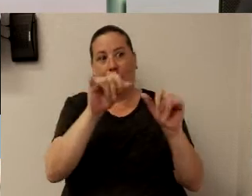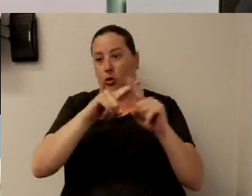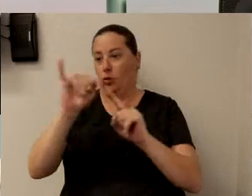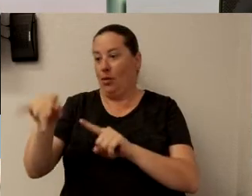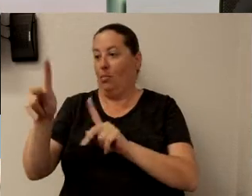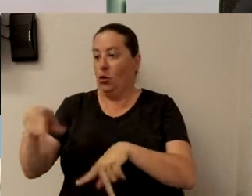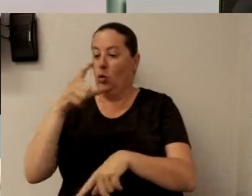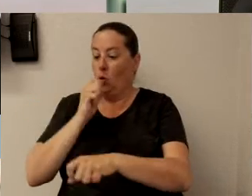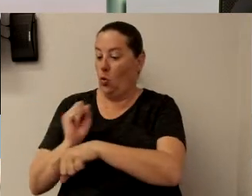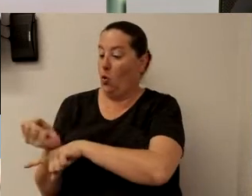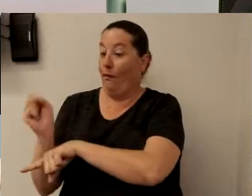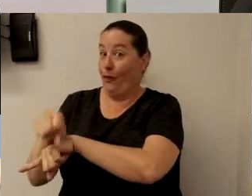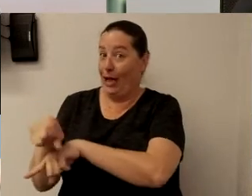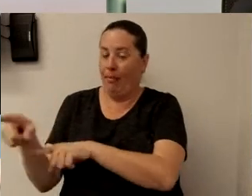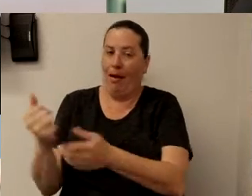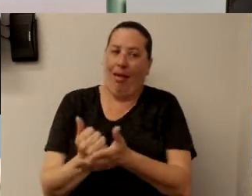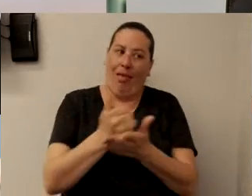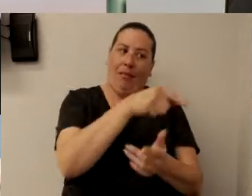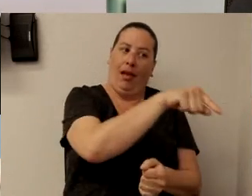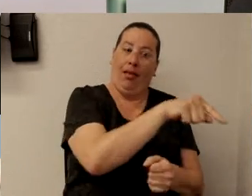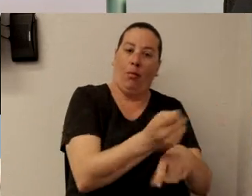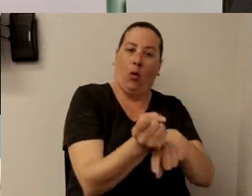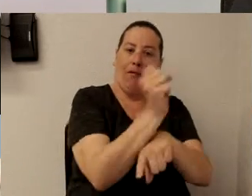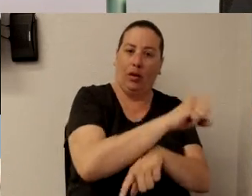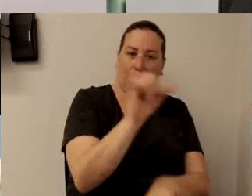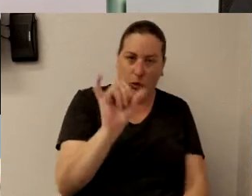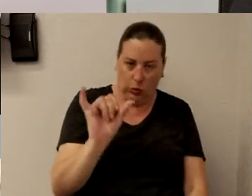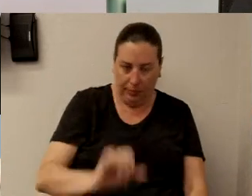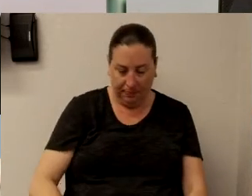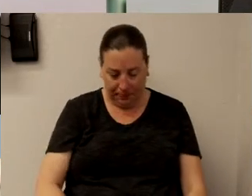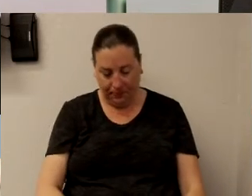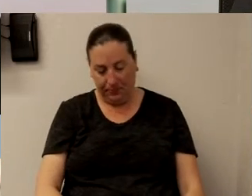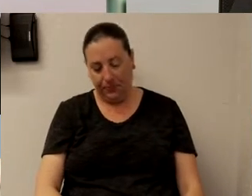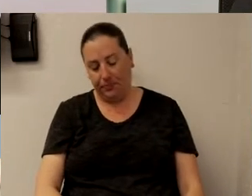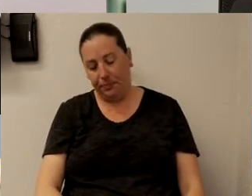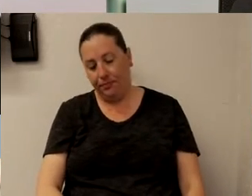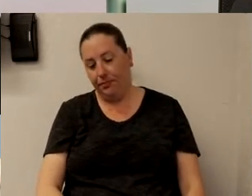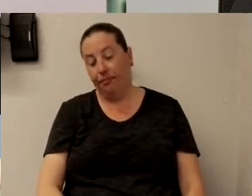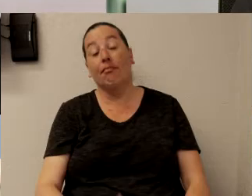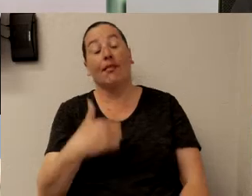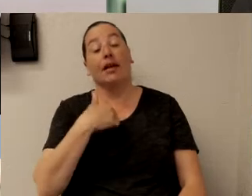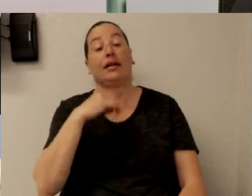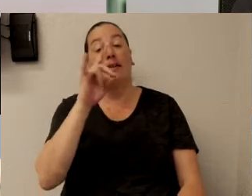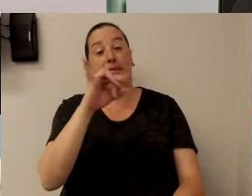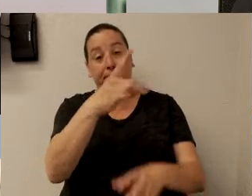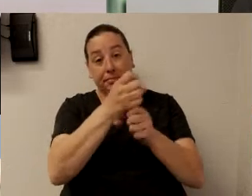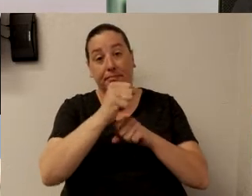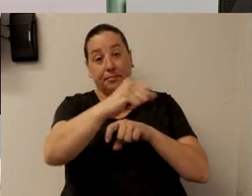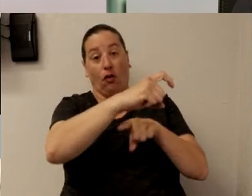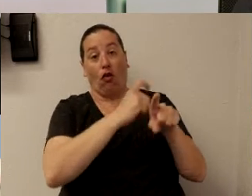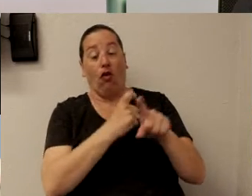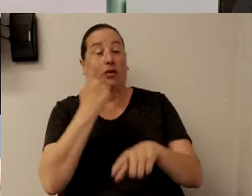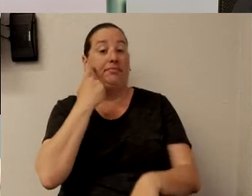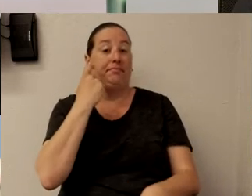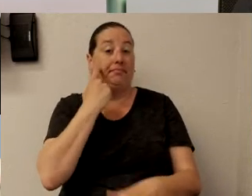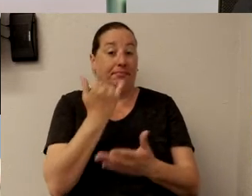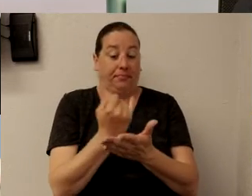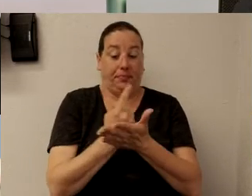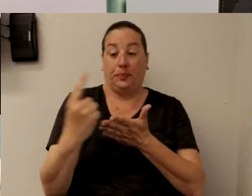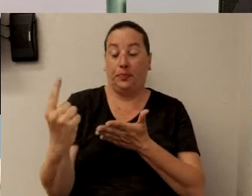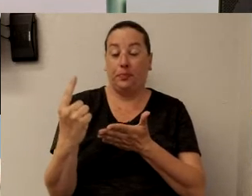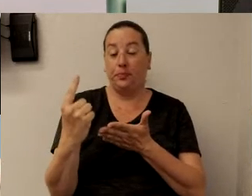helps them as well. I did get a call earlier this week from a physician on